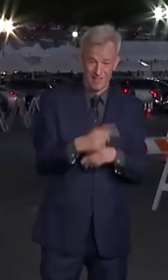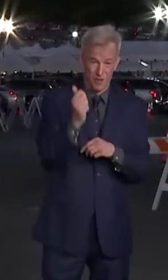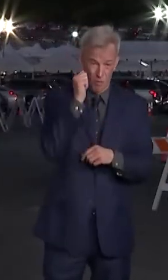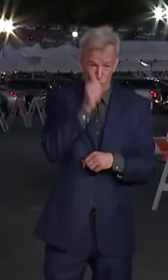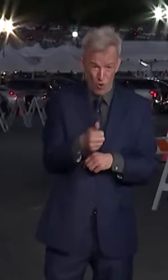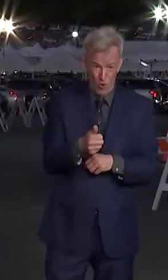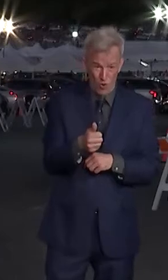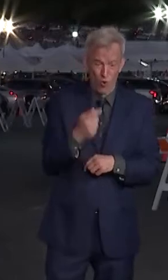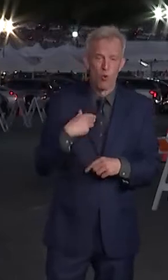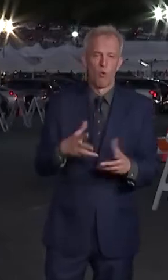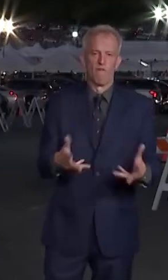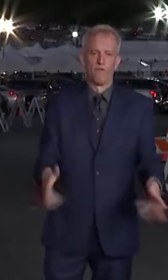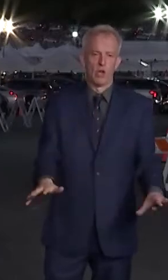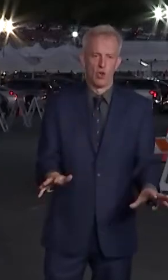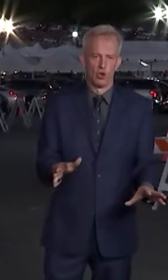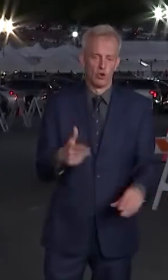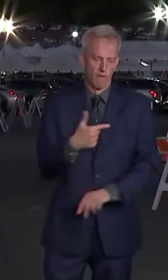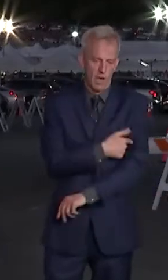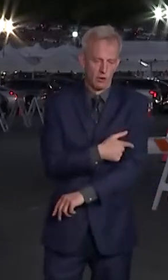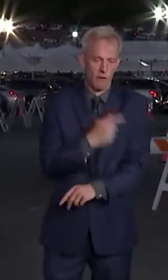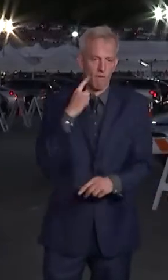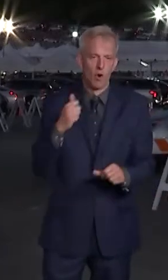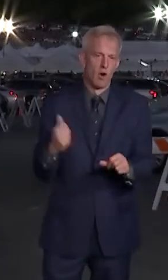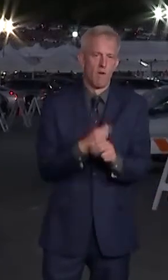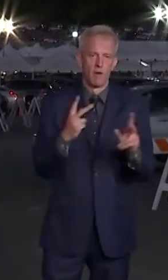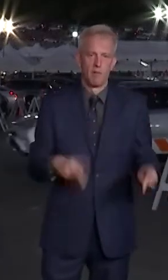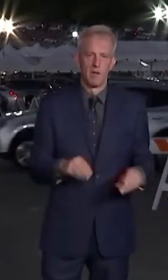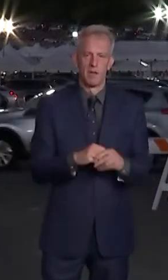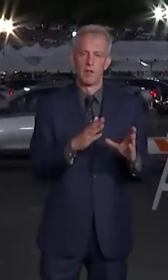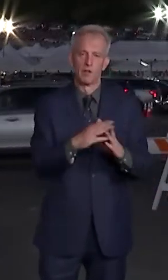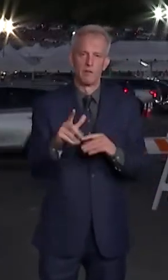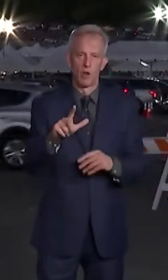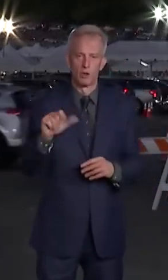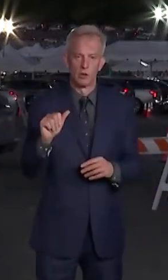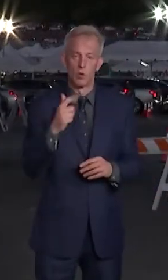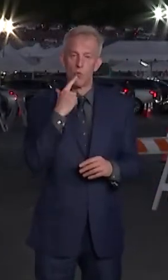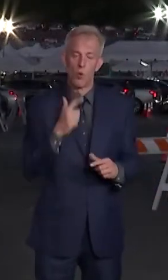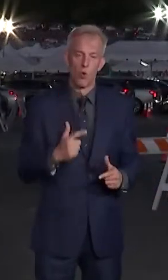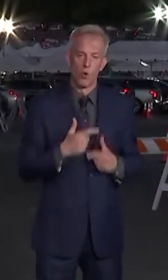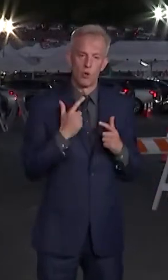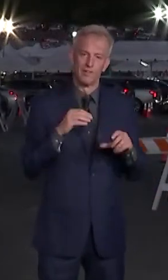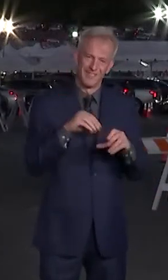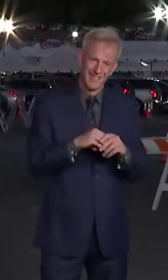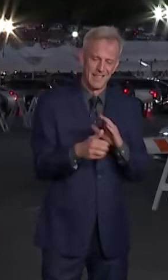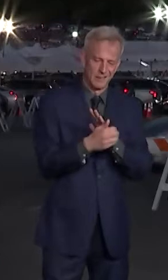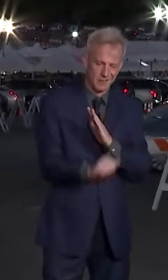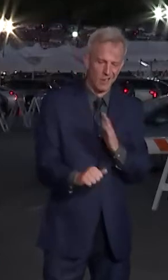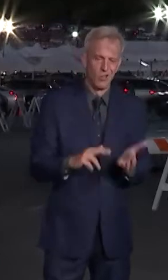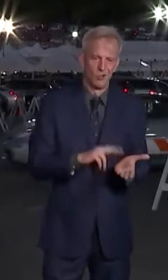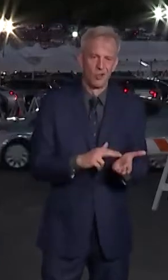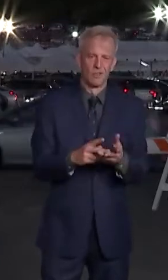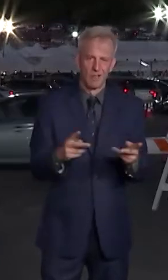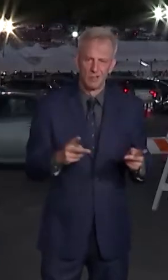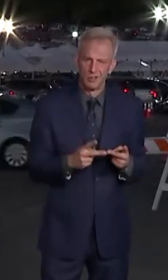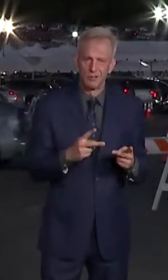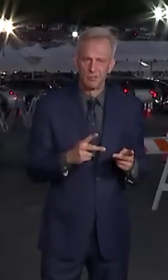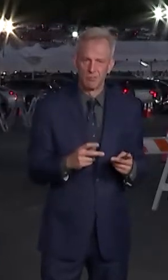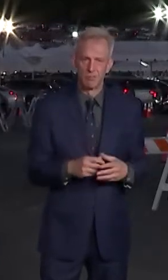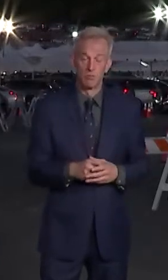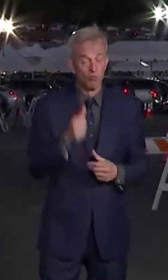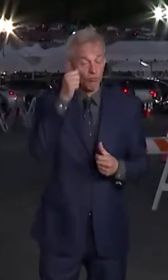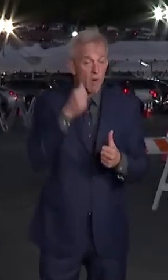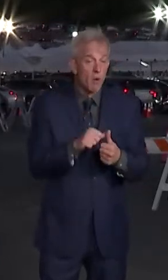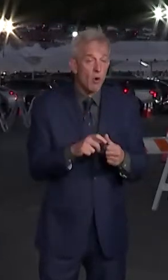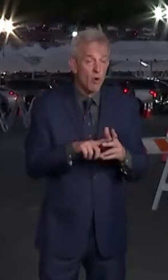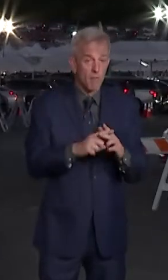will finish vaccinations for everyone in the city of Los Angeles who lives in skilled nursing facilities. And remember, at the beginning of